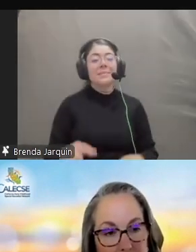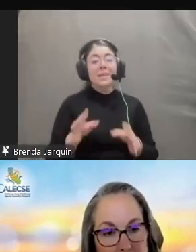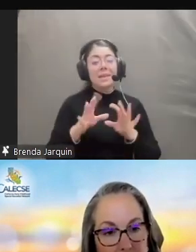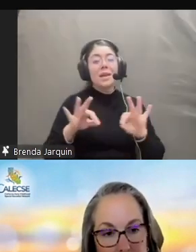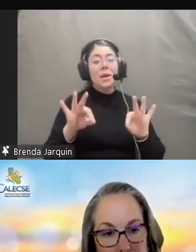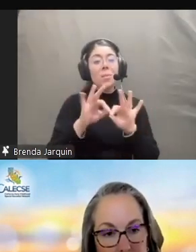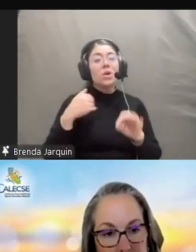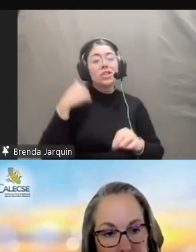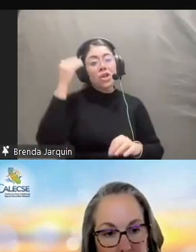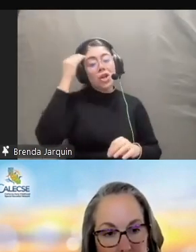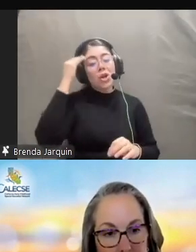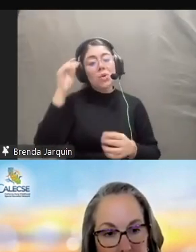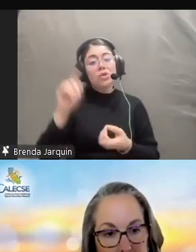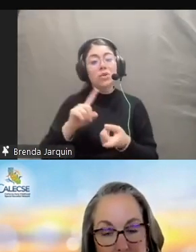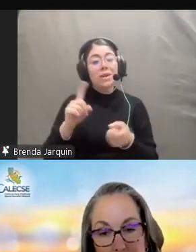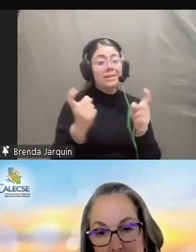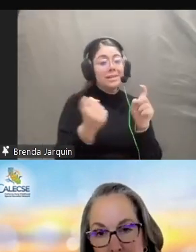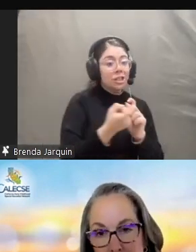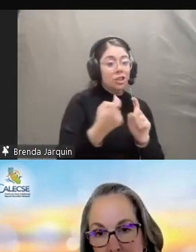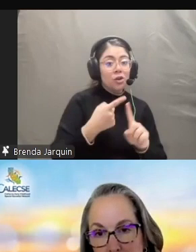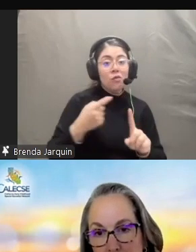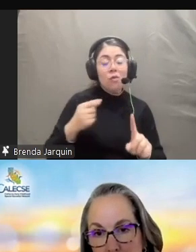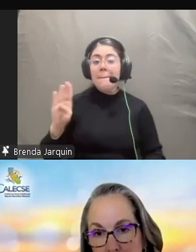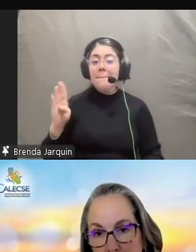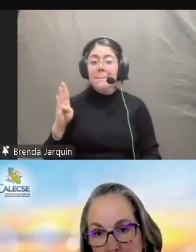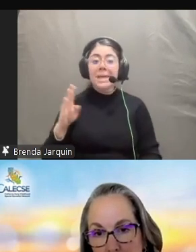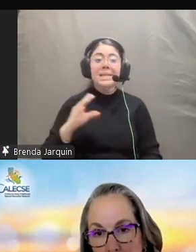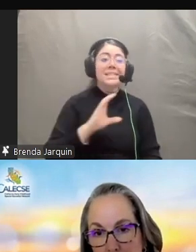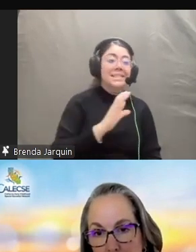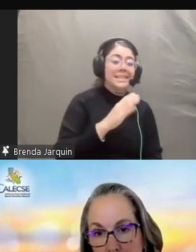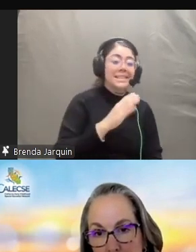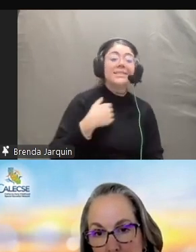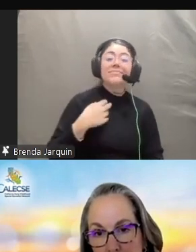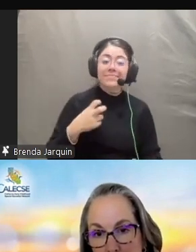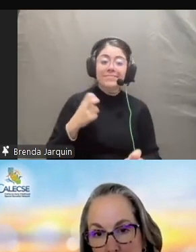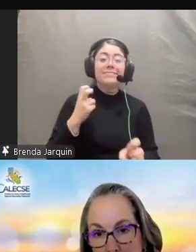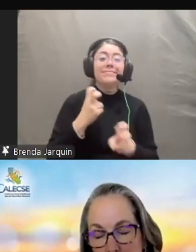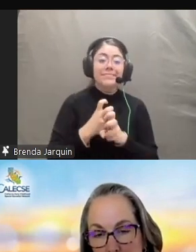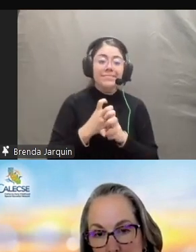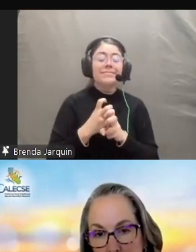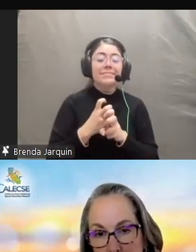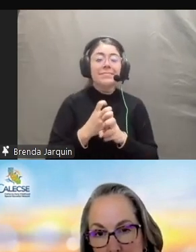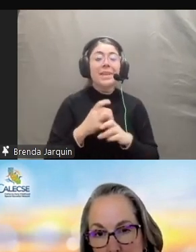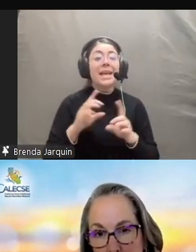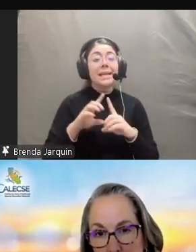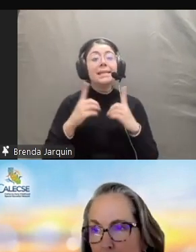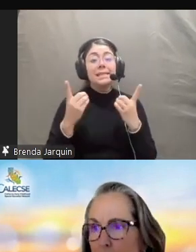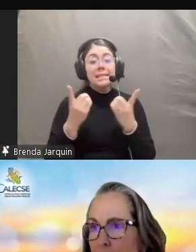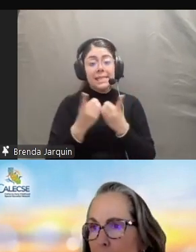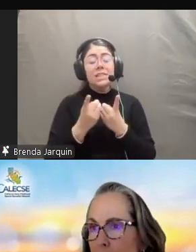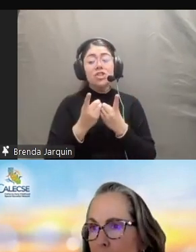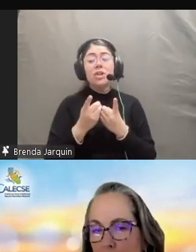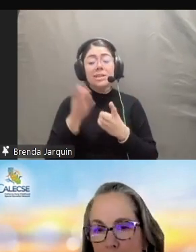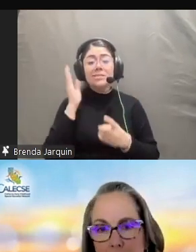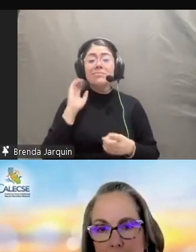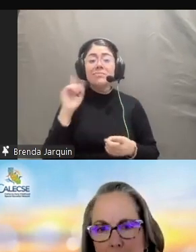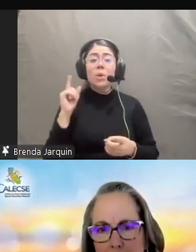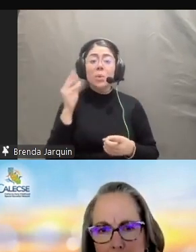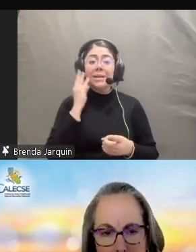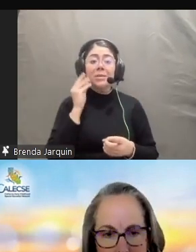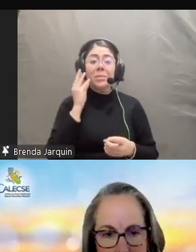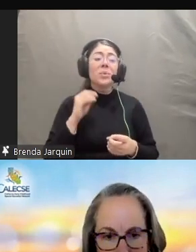always timely, and districts were feeling that pinch of time. So having